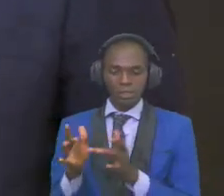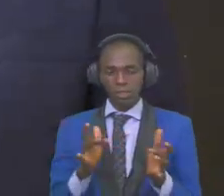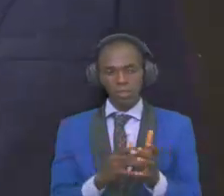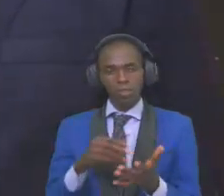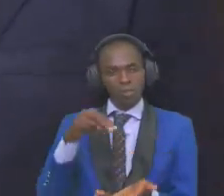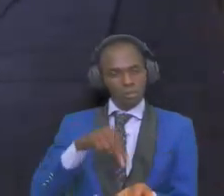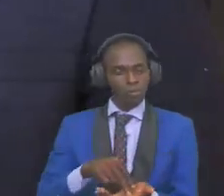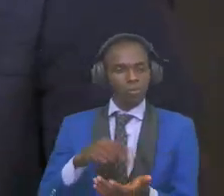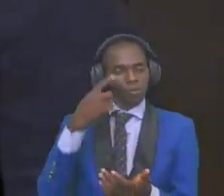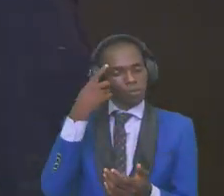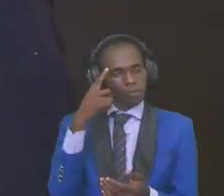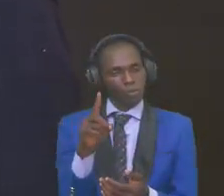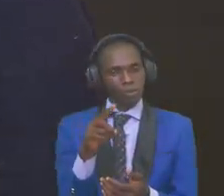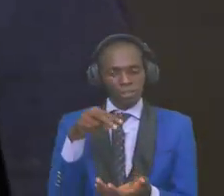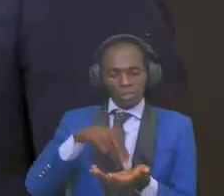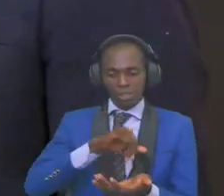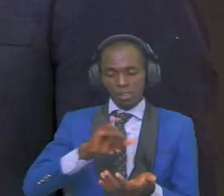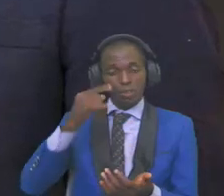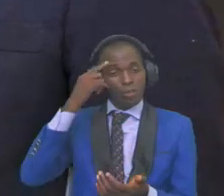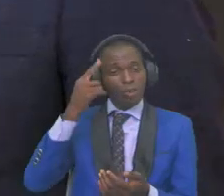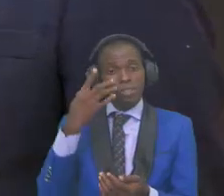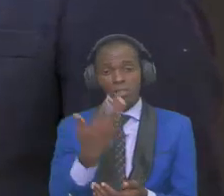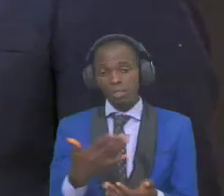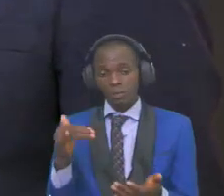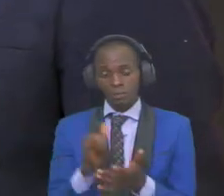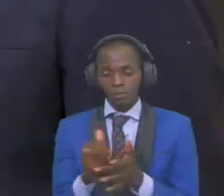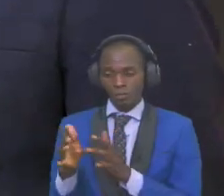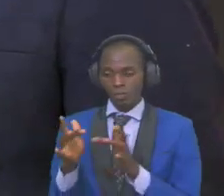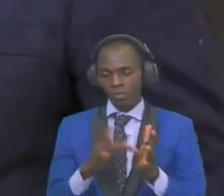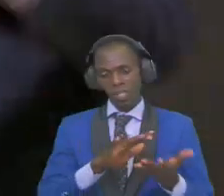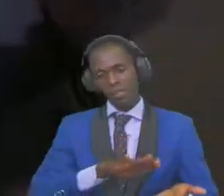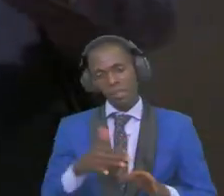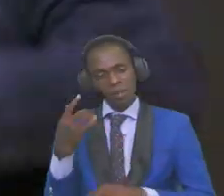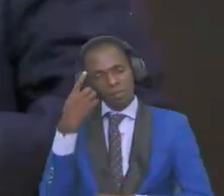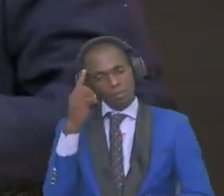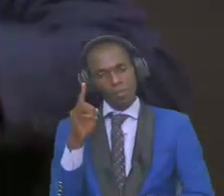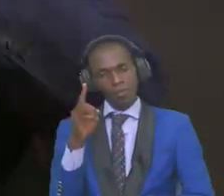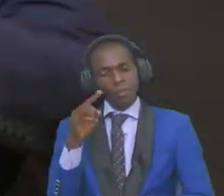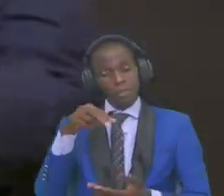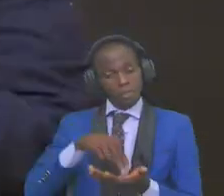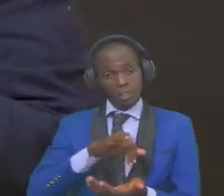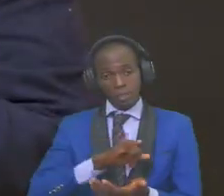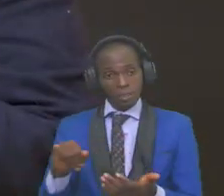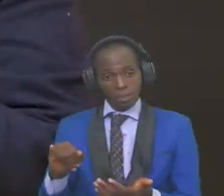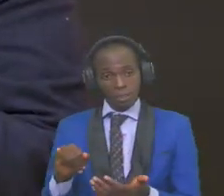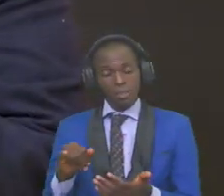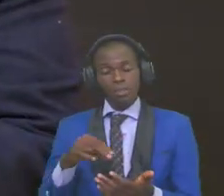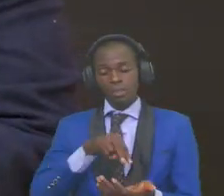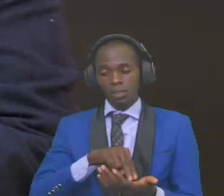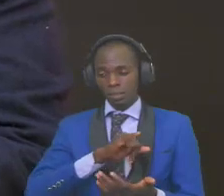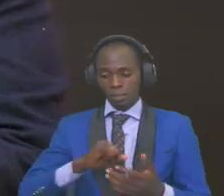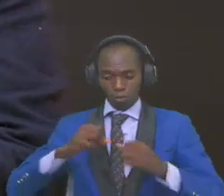And standing for the things that Jesus died for. Standing and standing